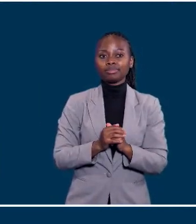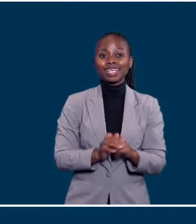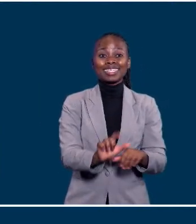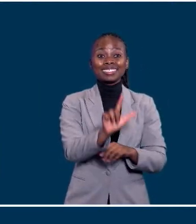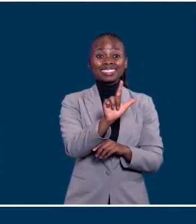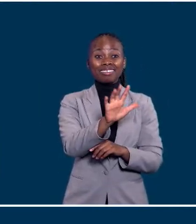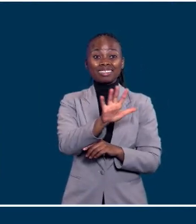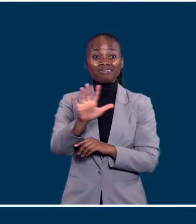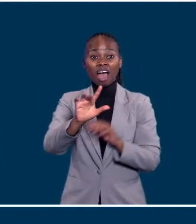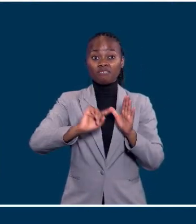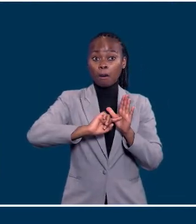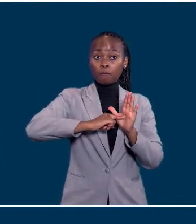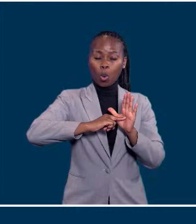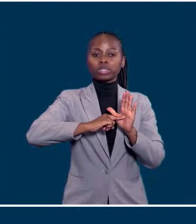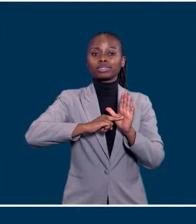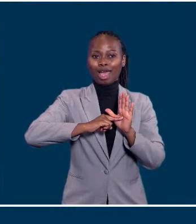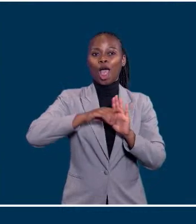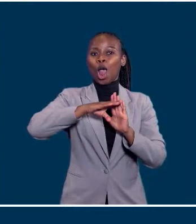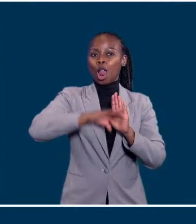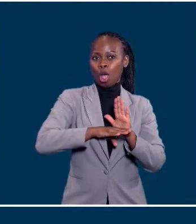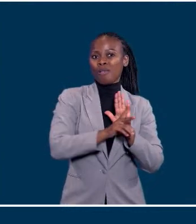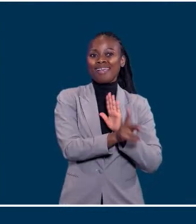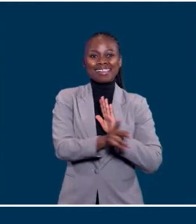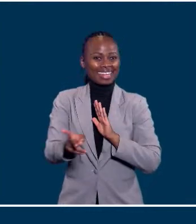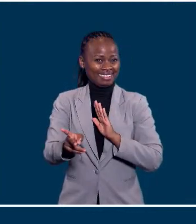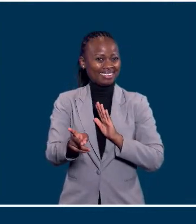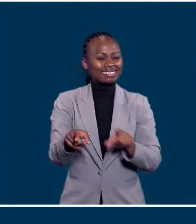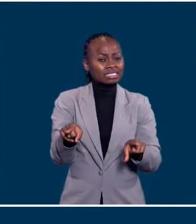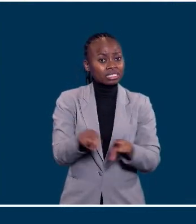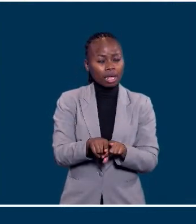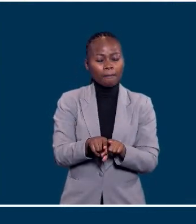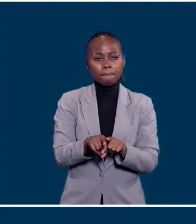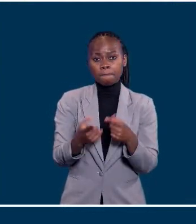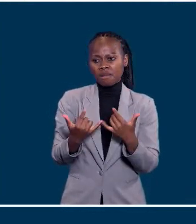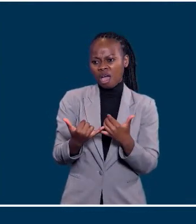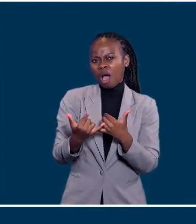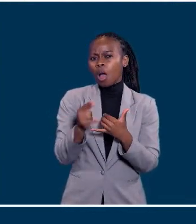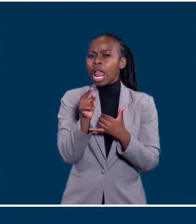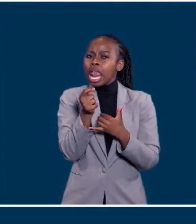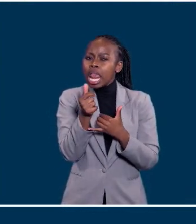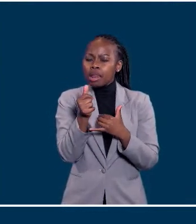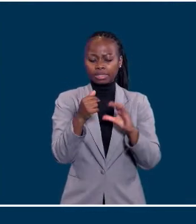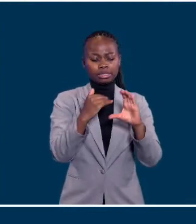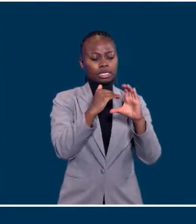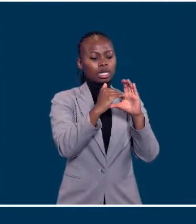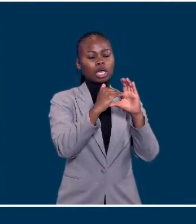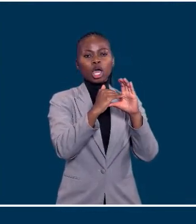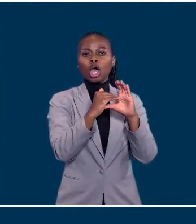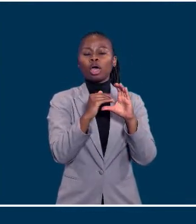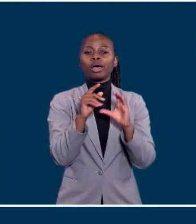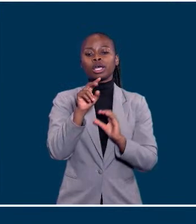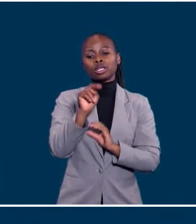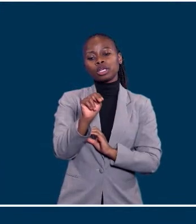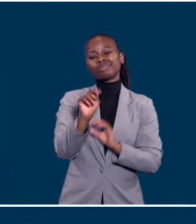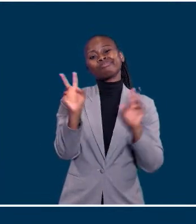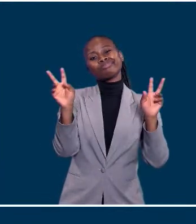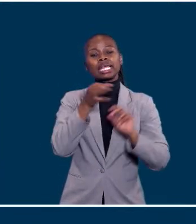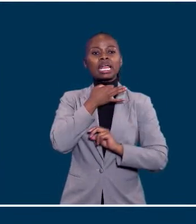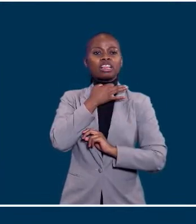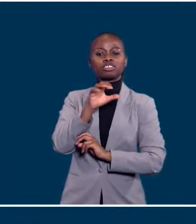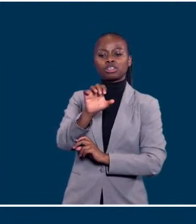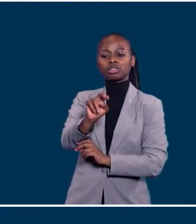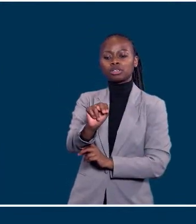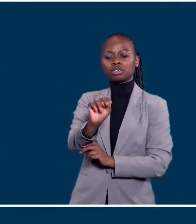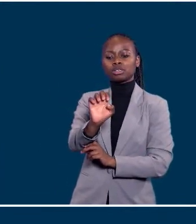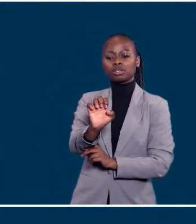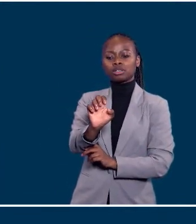points, and the stance now is above neutral, but close to it. There are, however, a wide range of